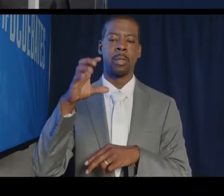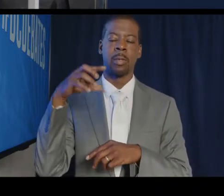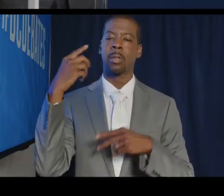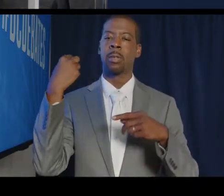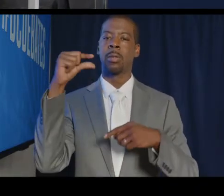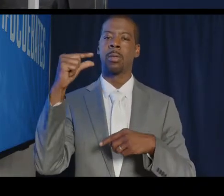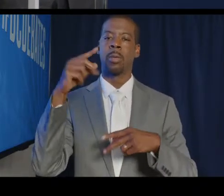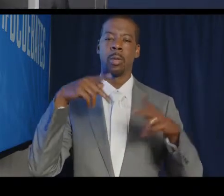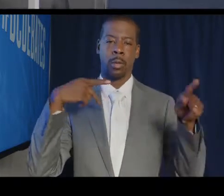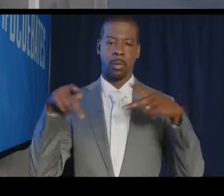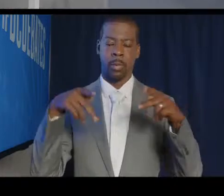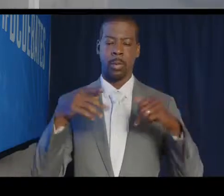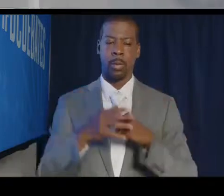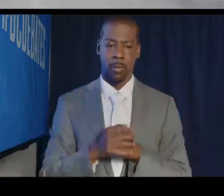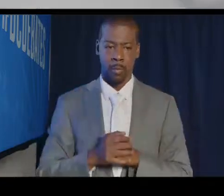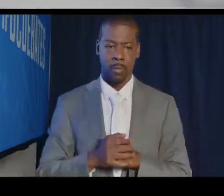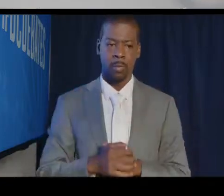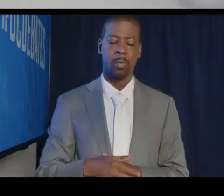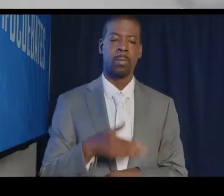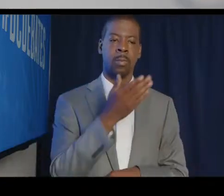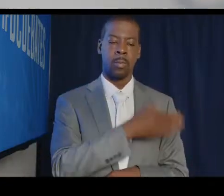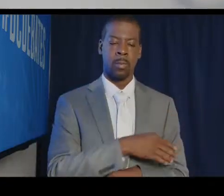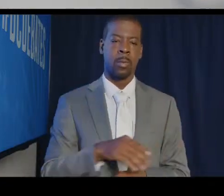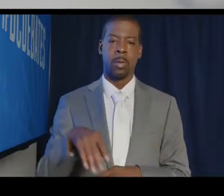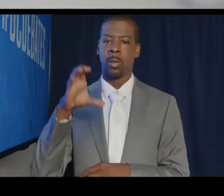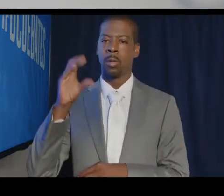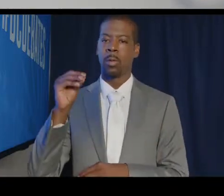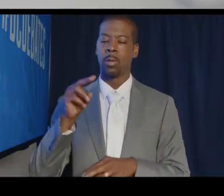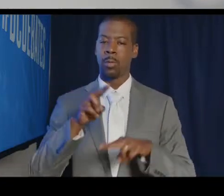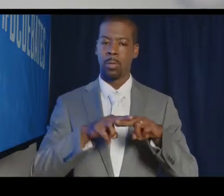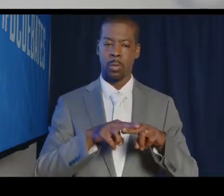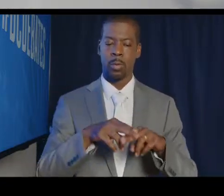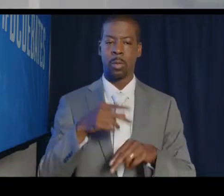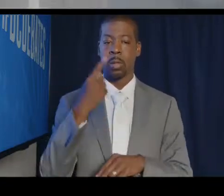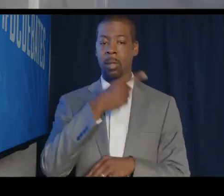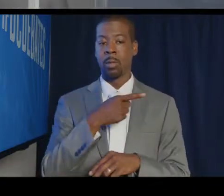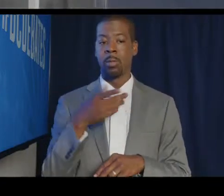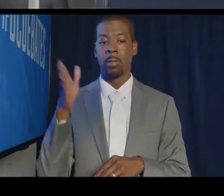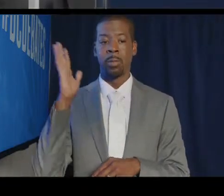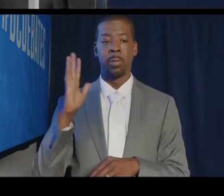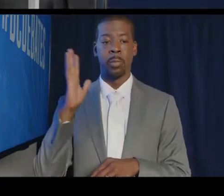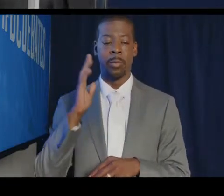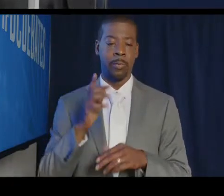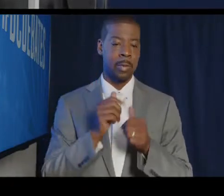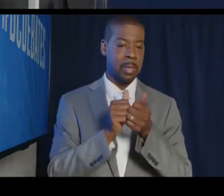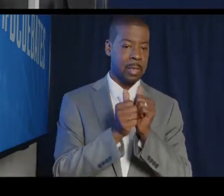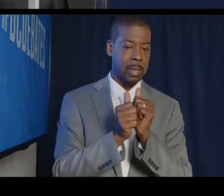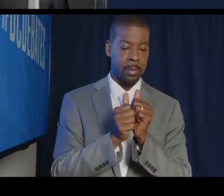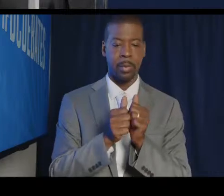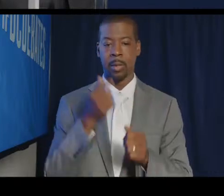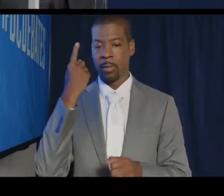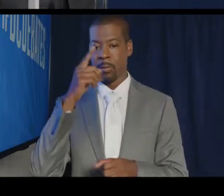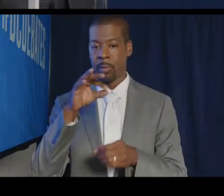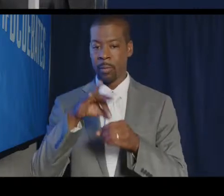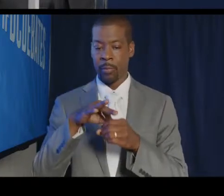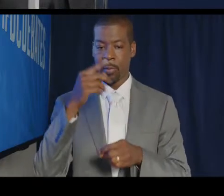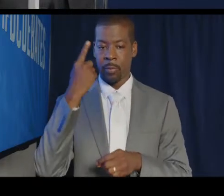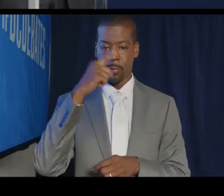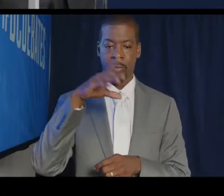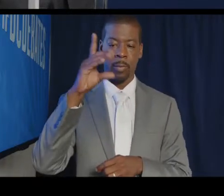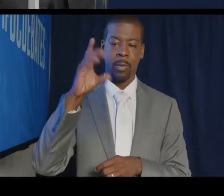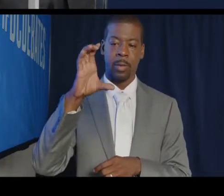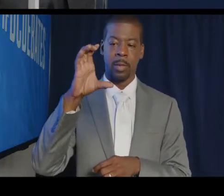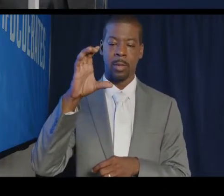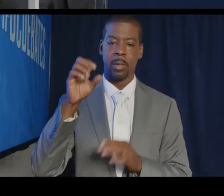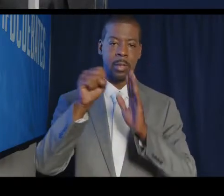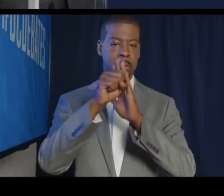and national co-chair of the U.S. Green Party. Darryl previously ran for D.C. City Council chair and at-large for the D.C. Statehood Green Party.